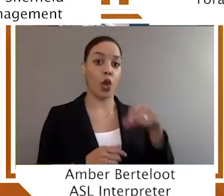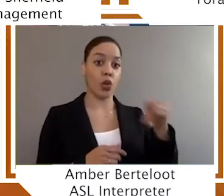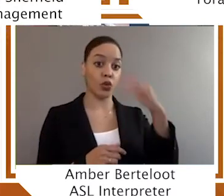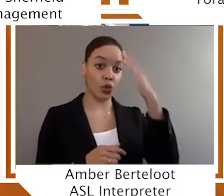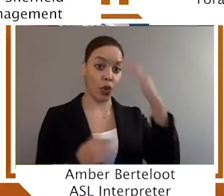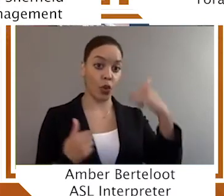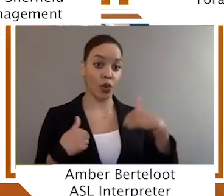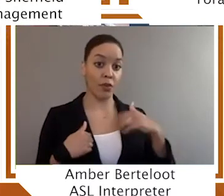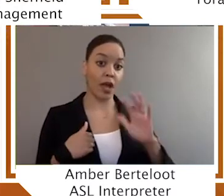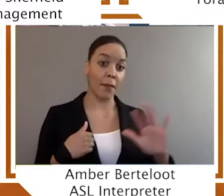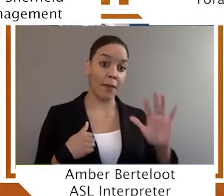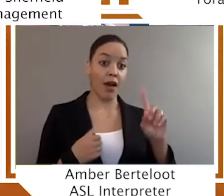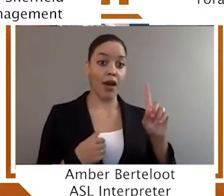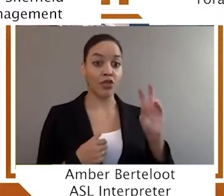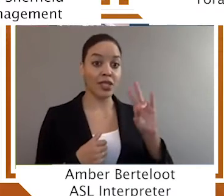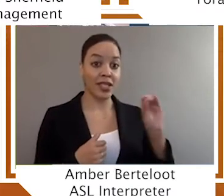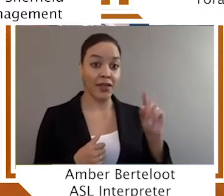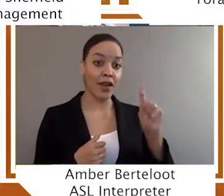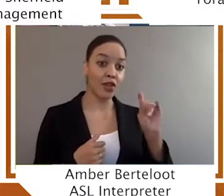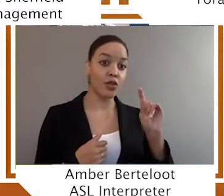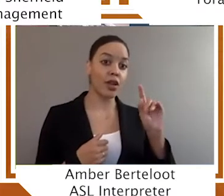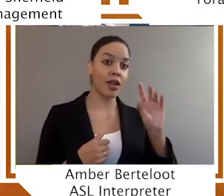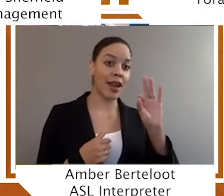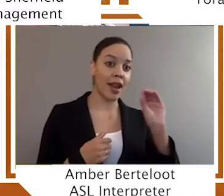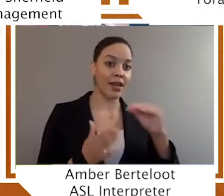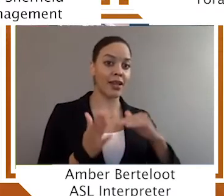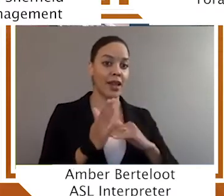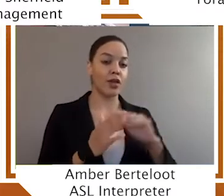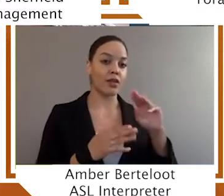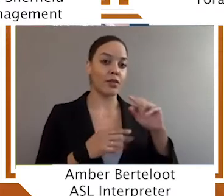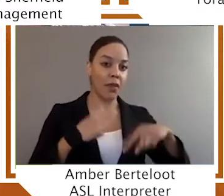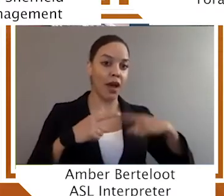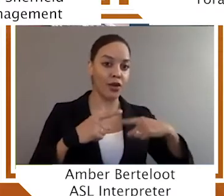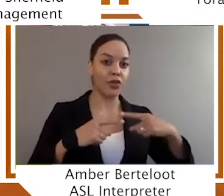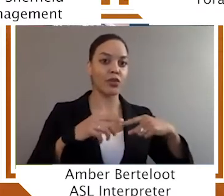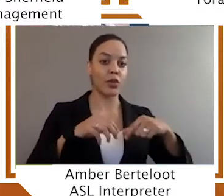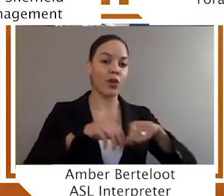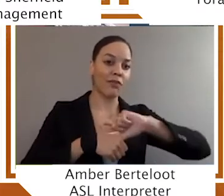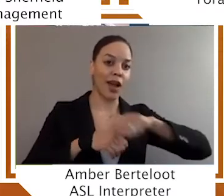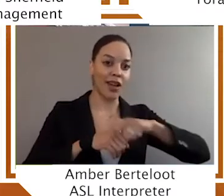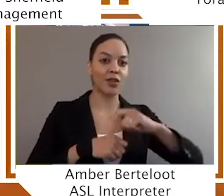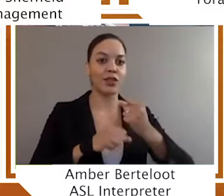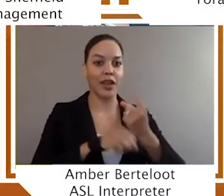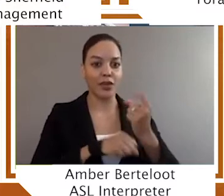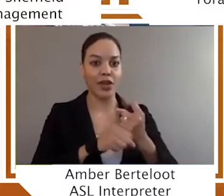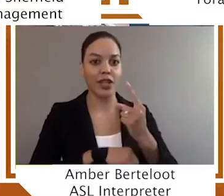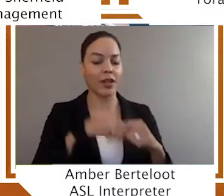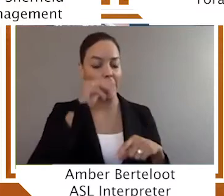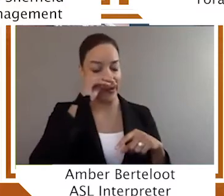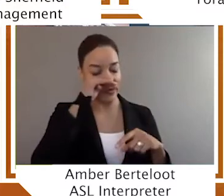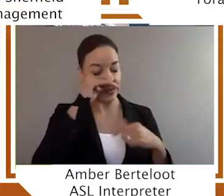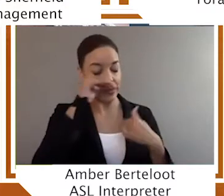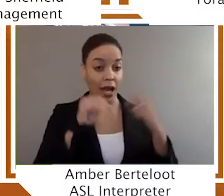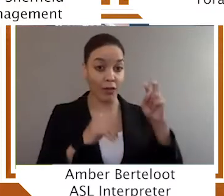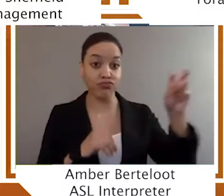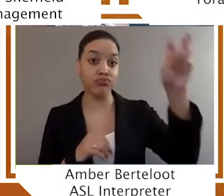190,000 miles a year. So this has been a real struggle. I'm not used to being in